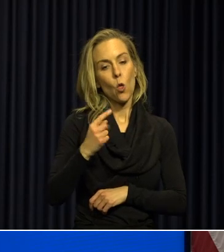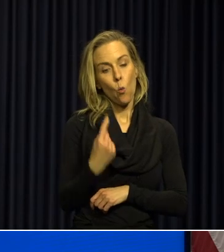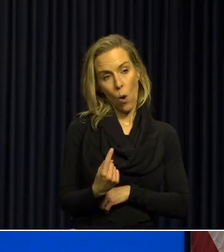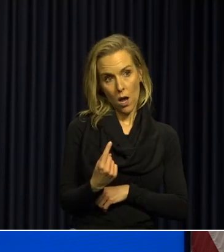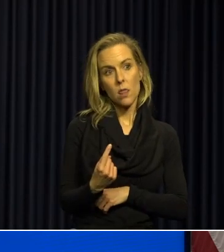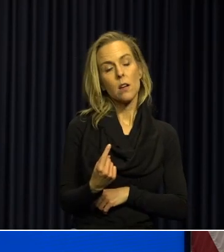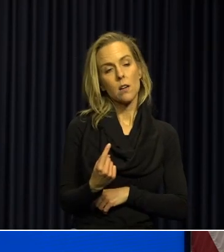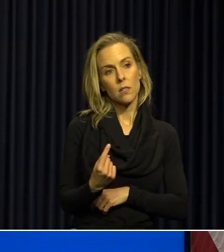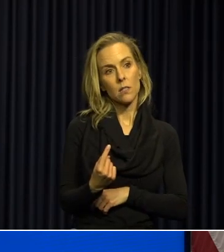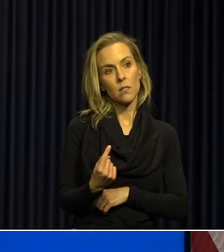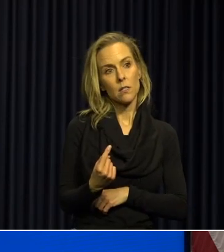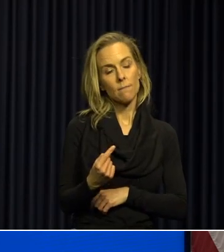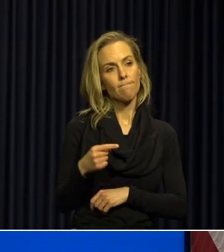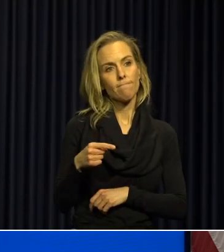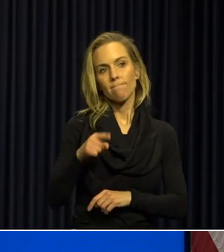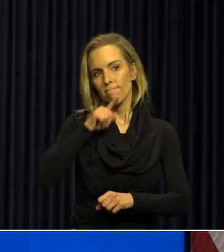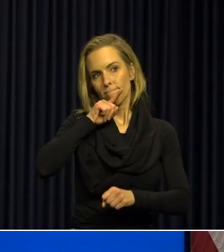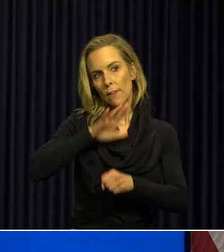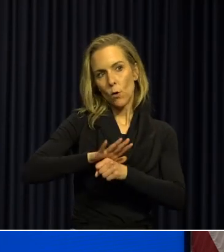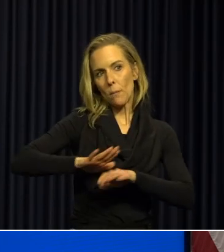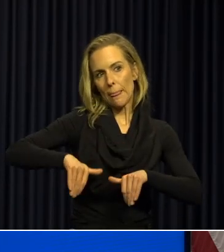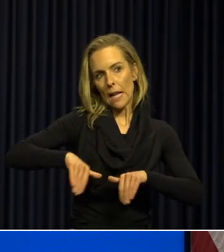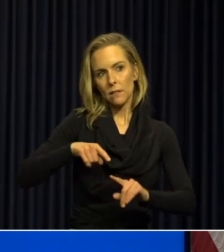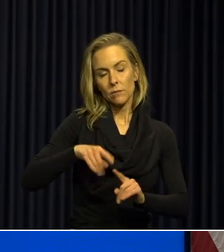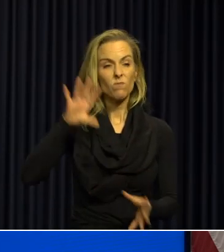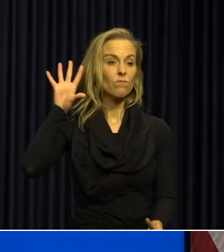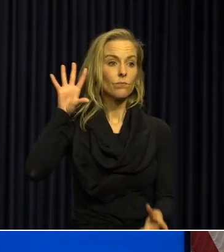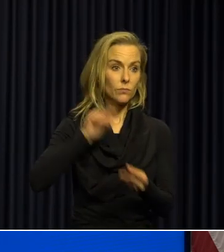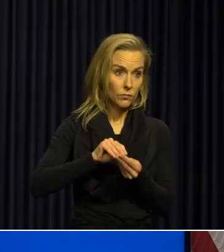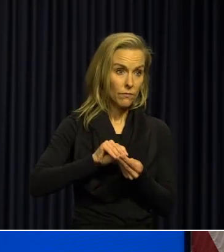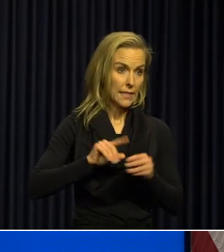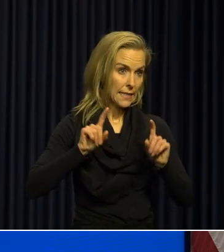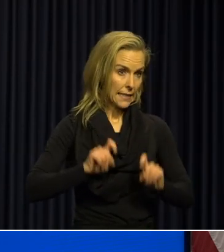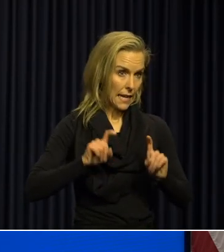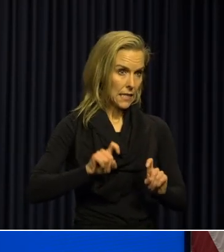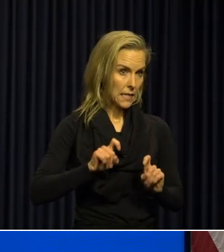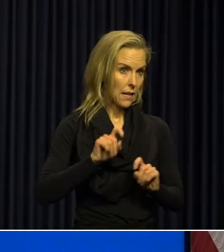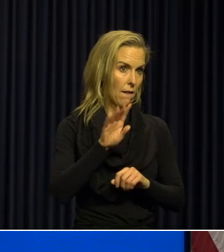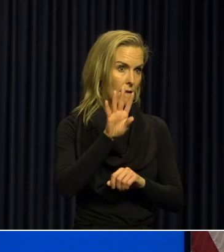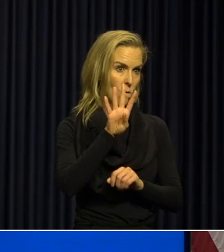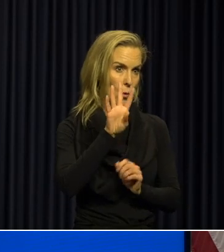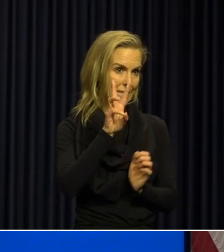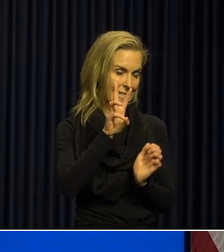is unconfirmed. Total number of tests,